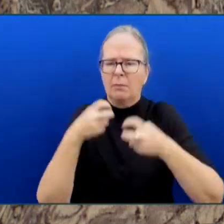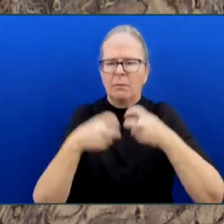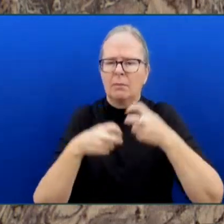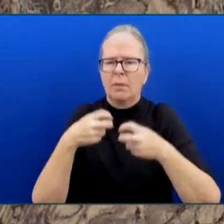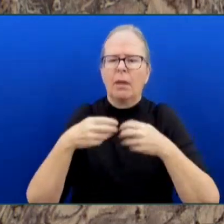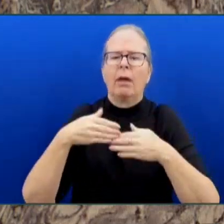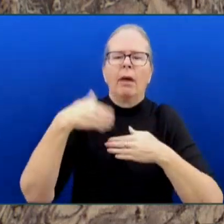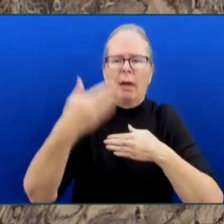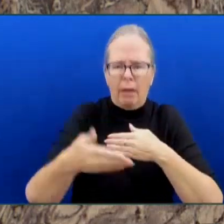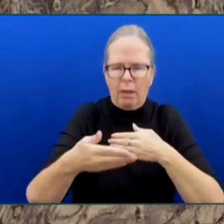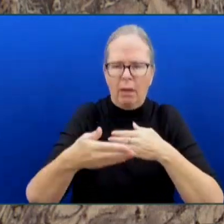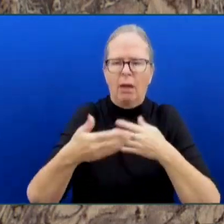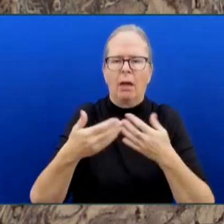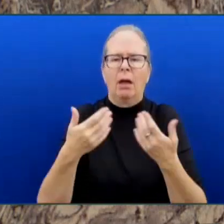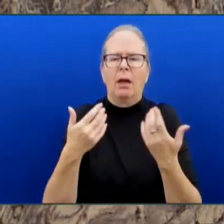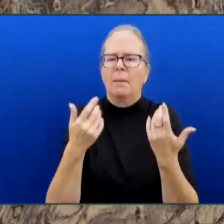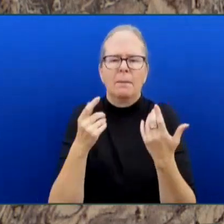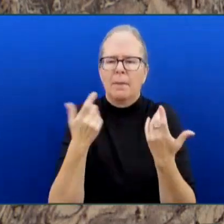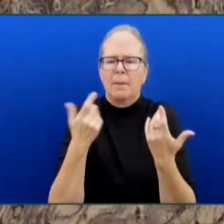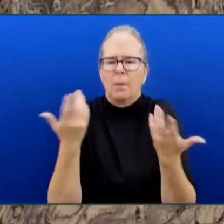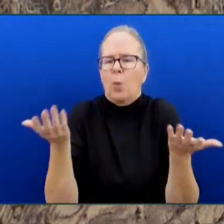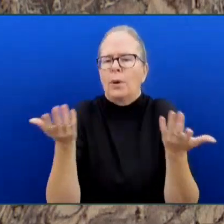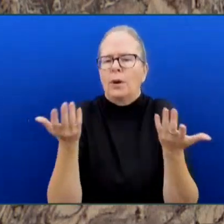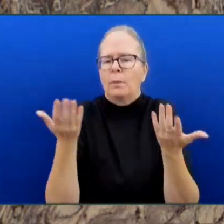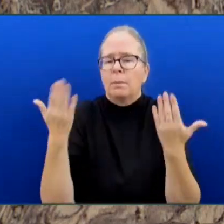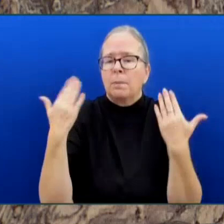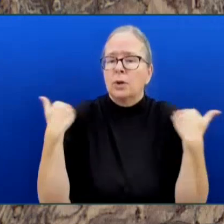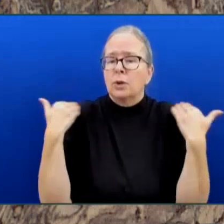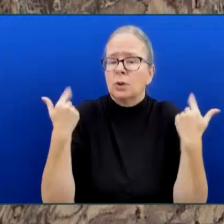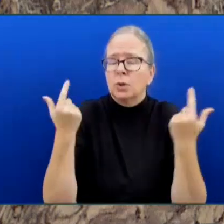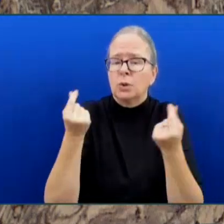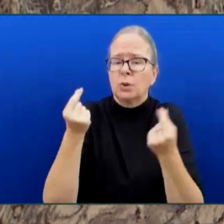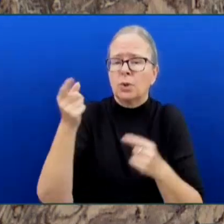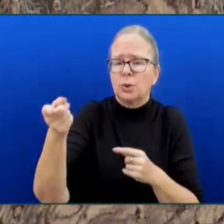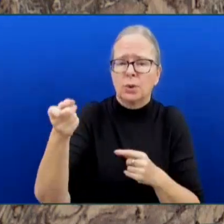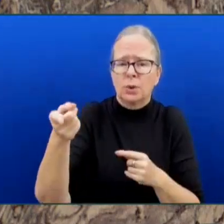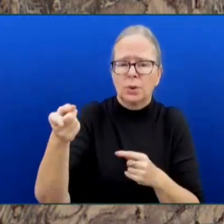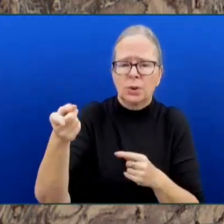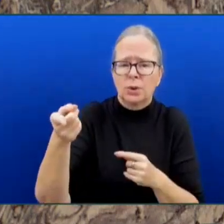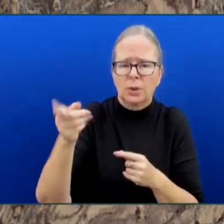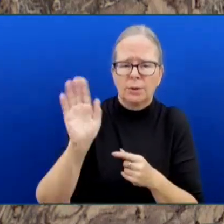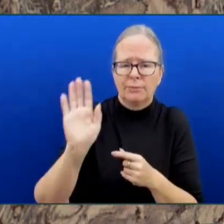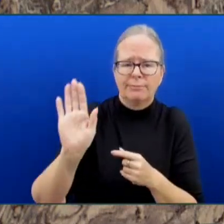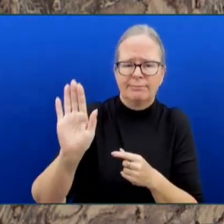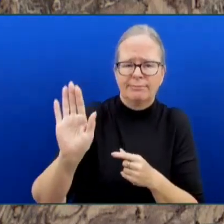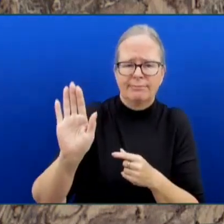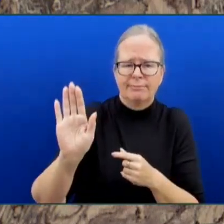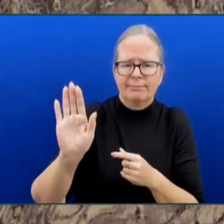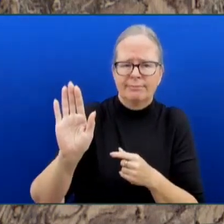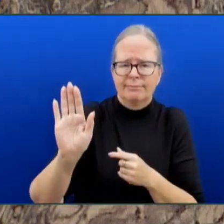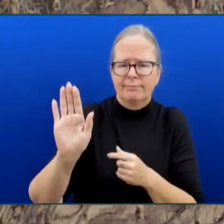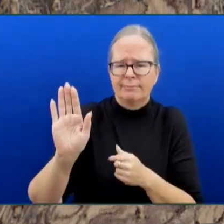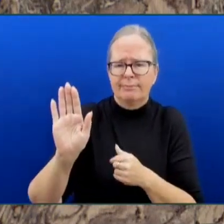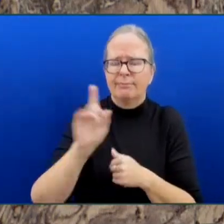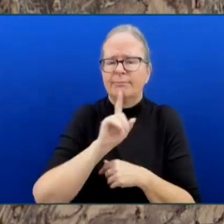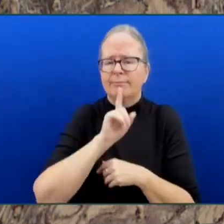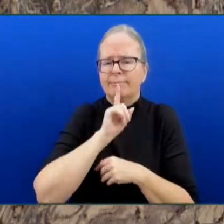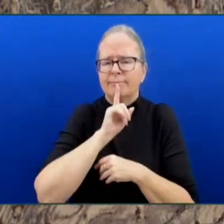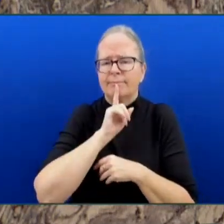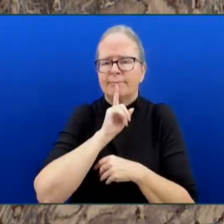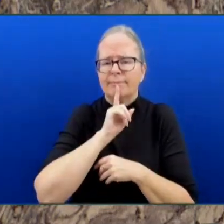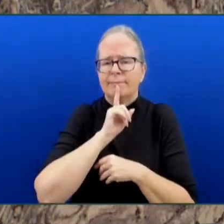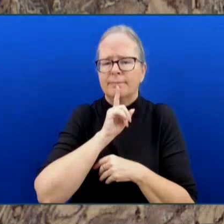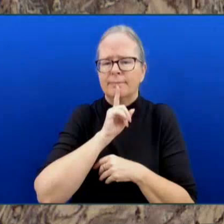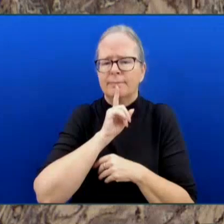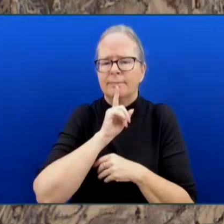doesn't say, is that the people that are suffering every single day to access an essential service,